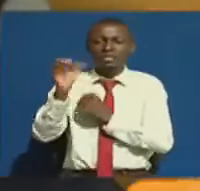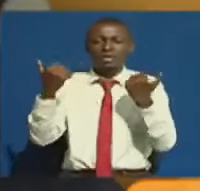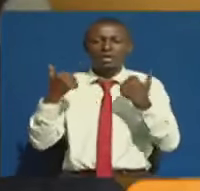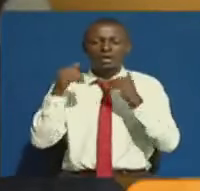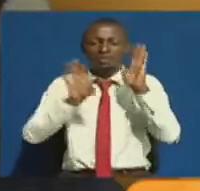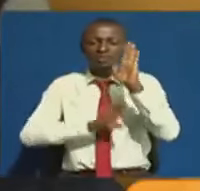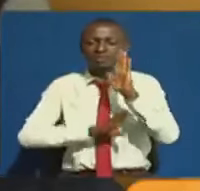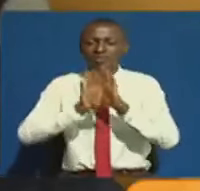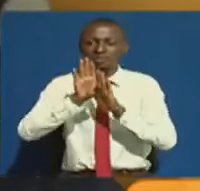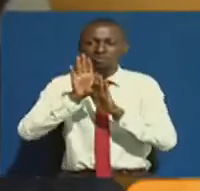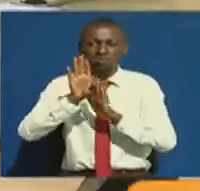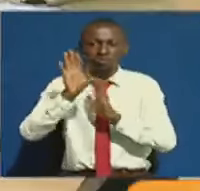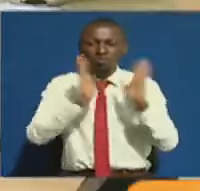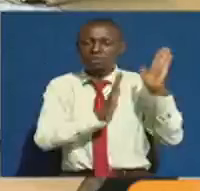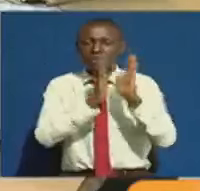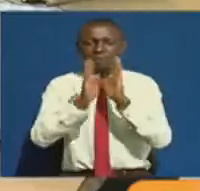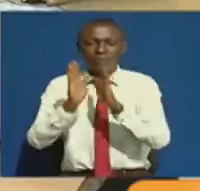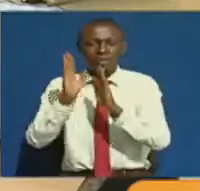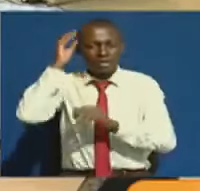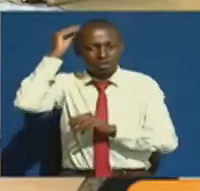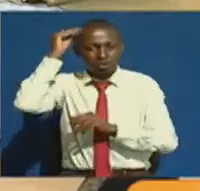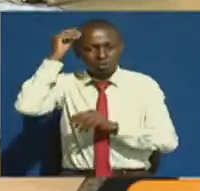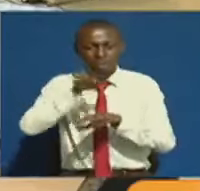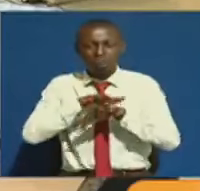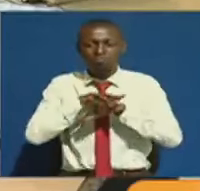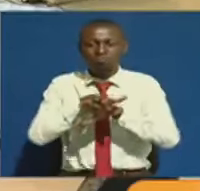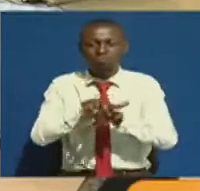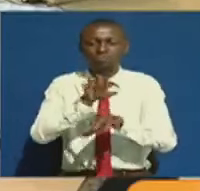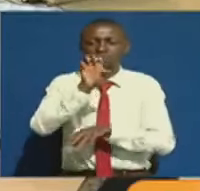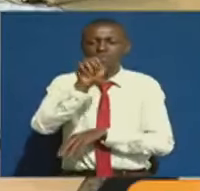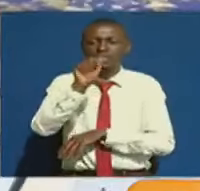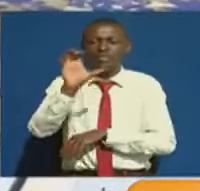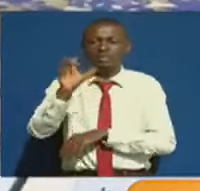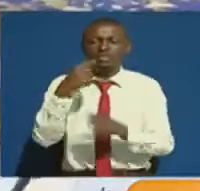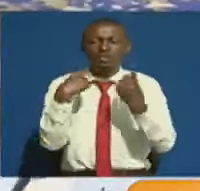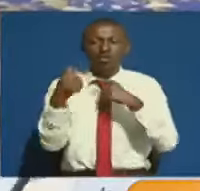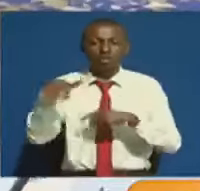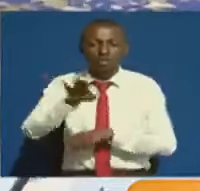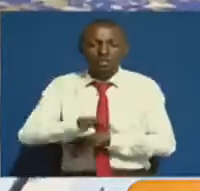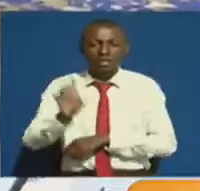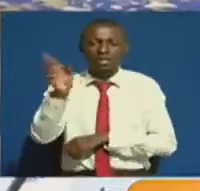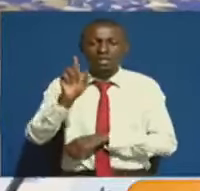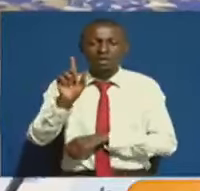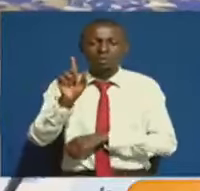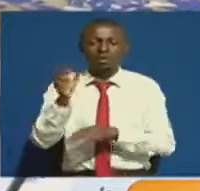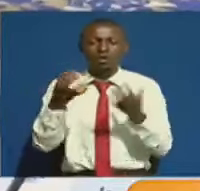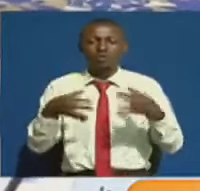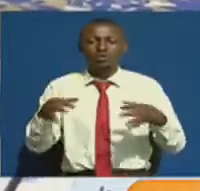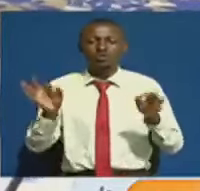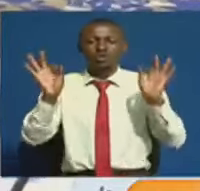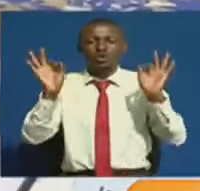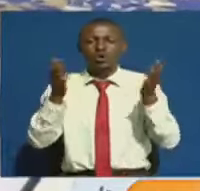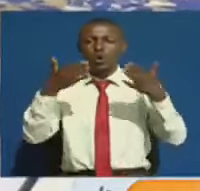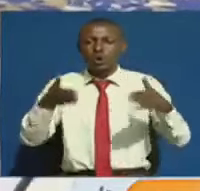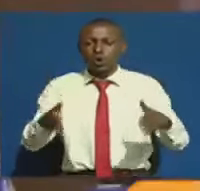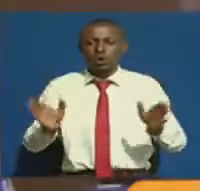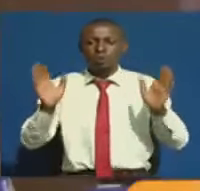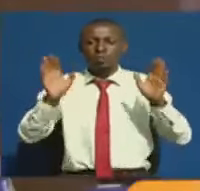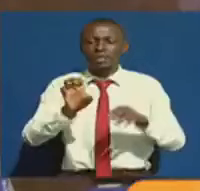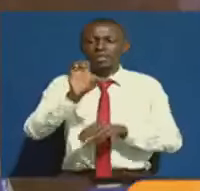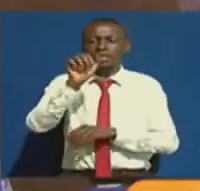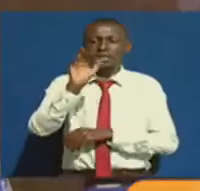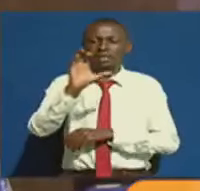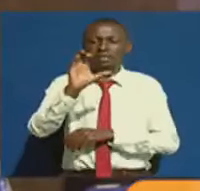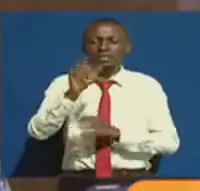comprehensive roadmap for Somalia's integration into the EAC. Speaking in Nairobi during the official opening ceremony, EAC Secretary